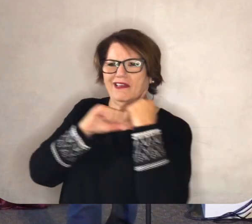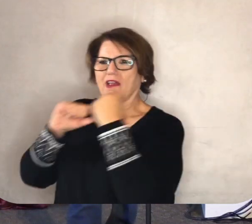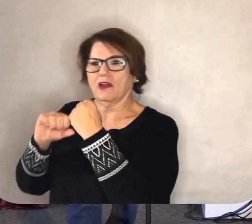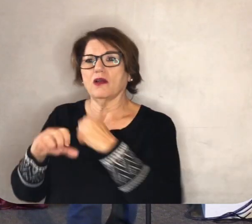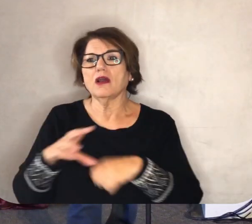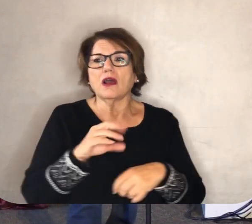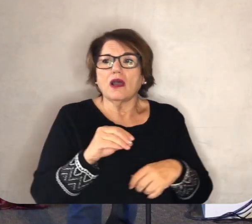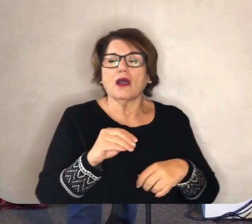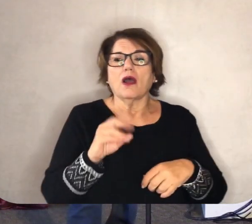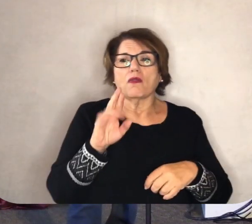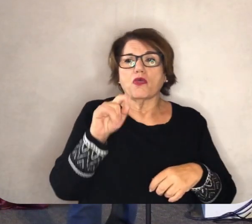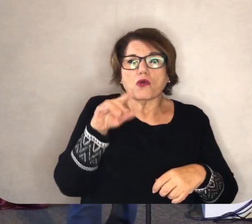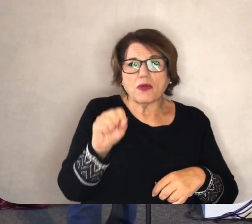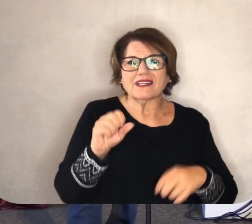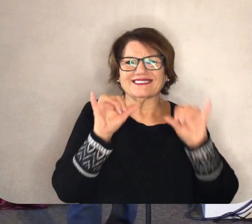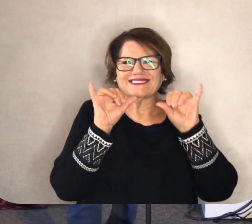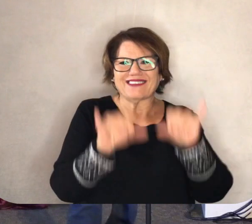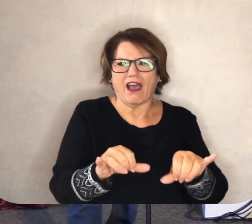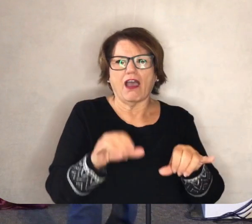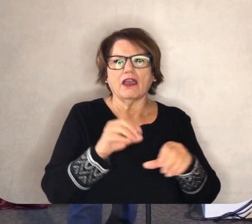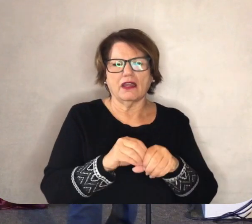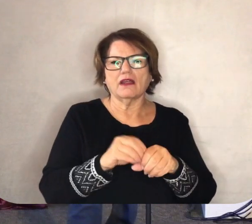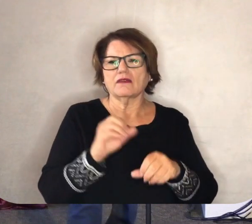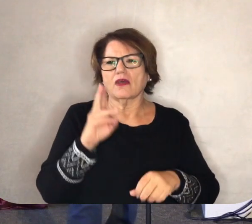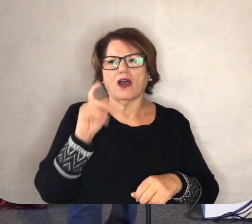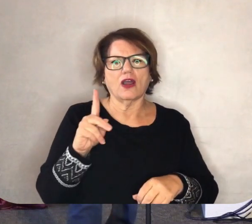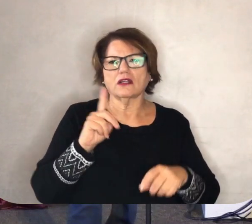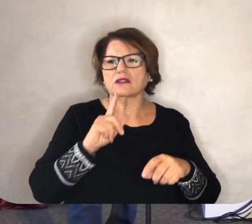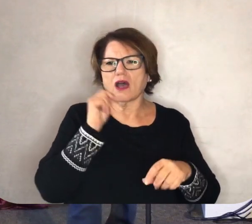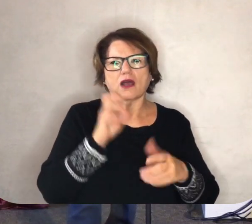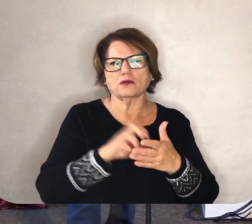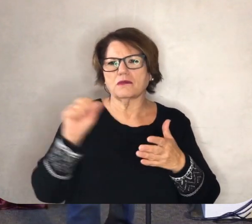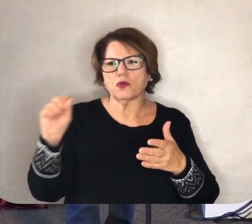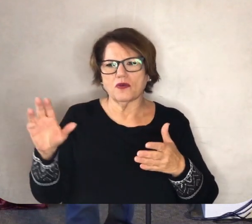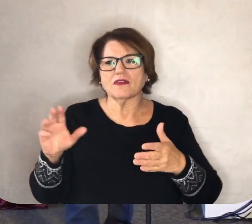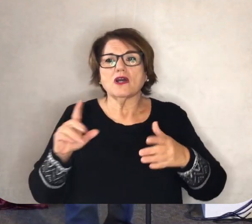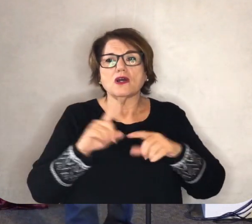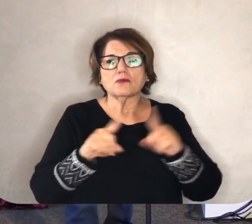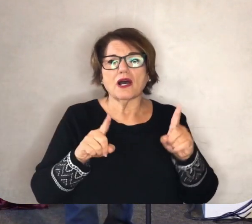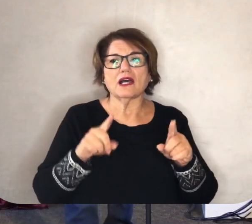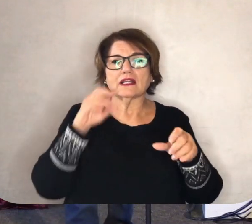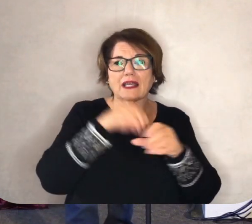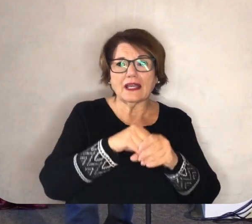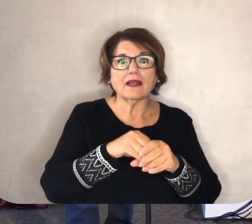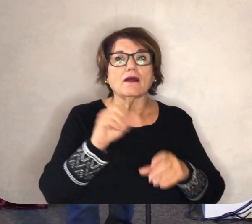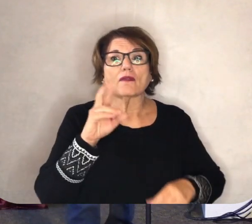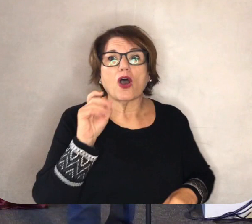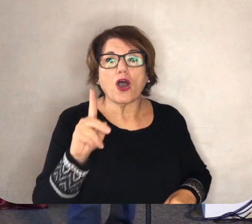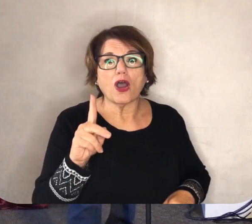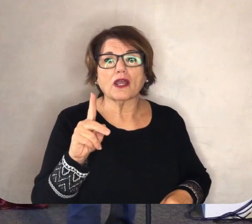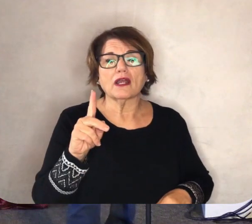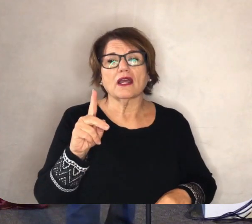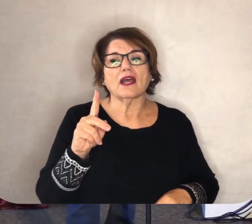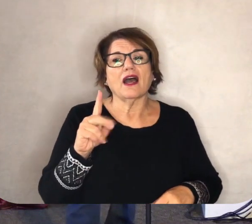ark. They shall not be removed from it. And you shall put into the ark the